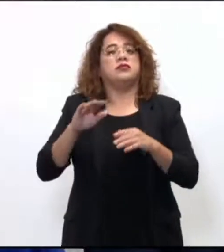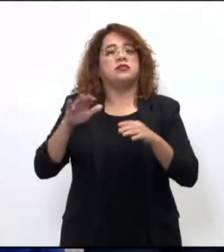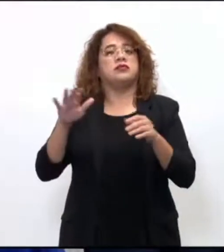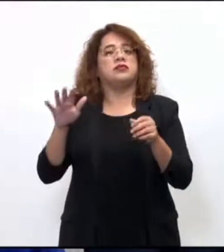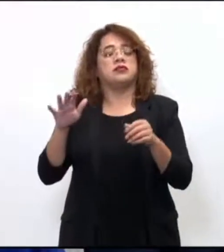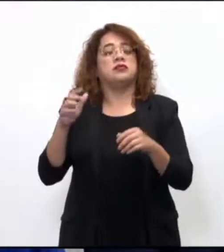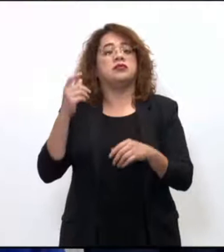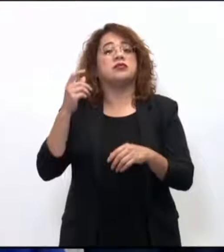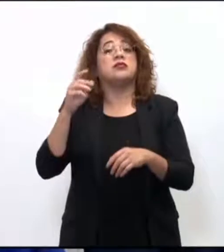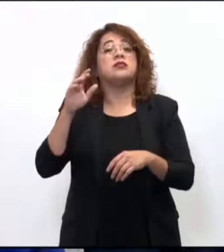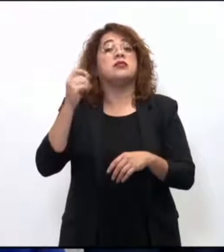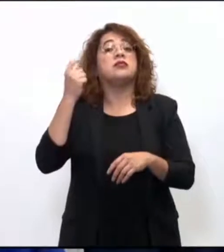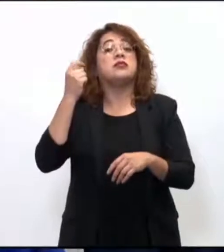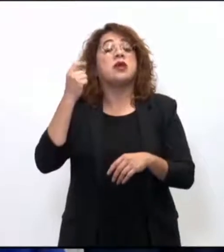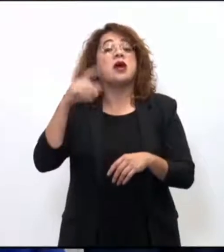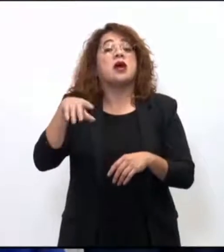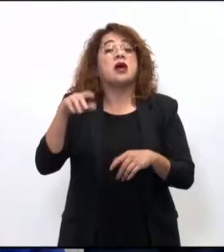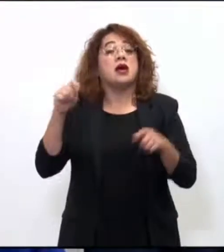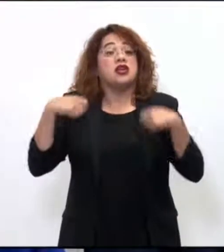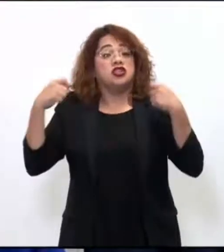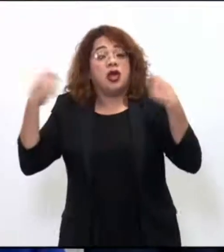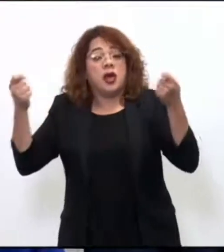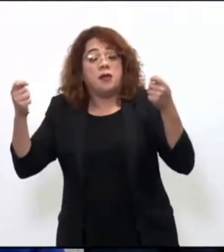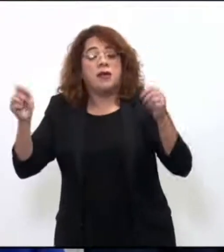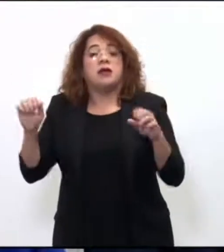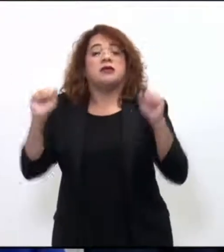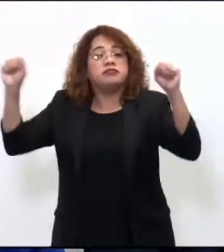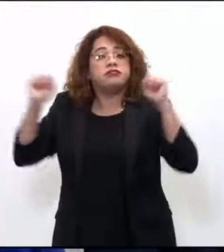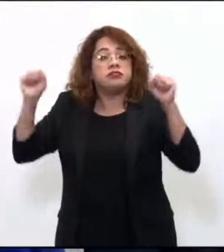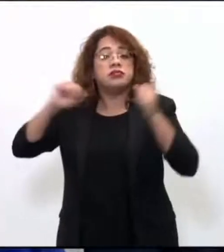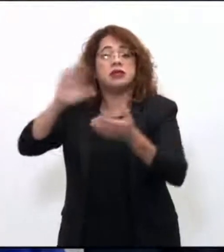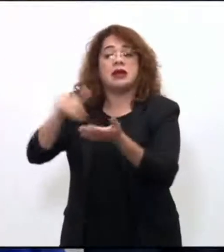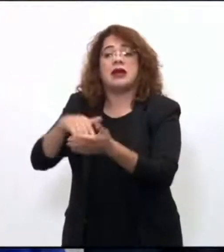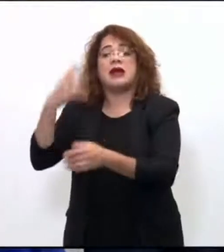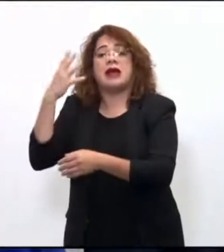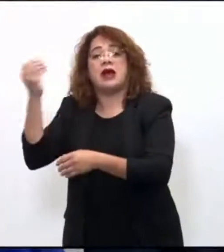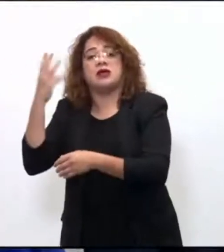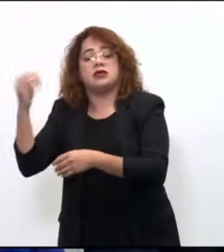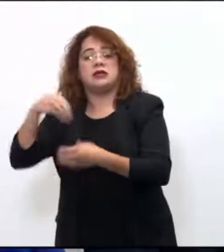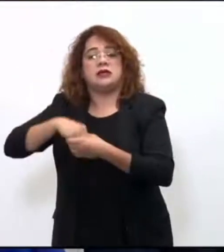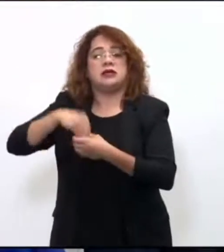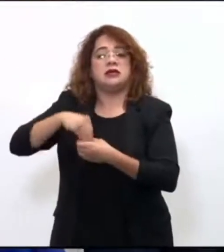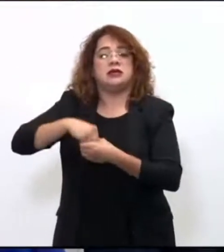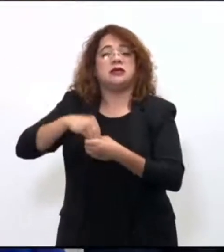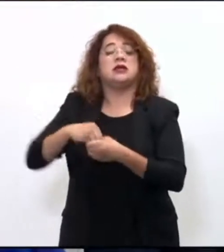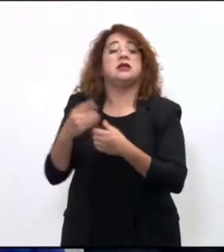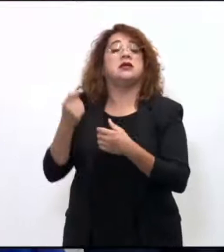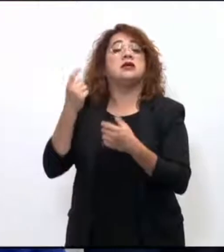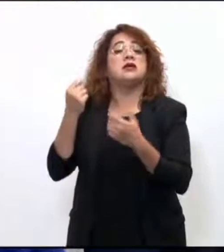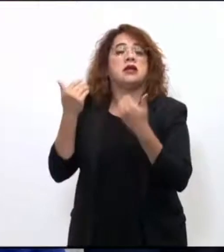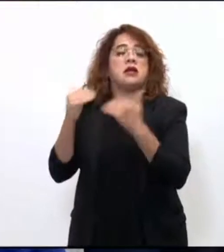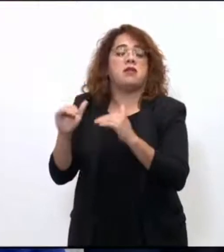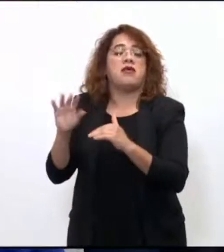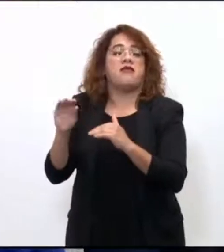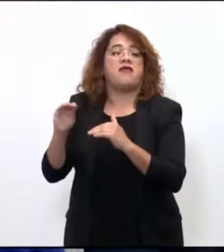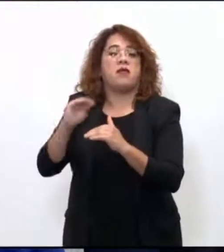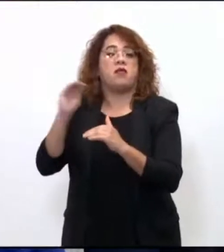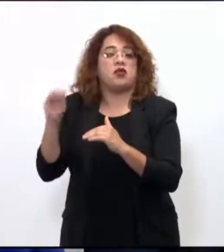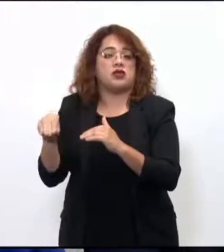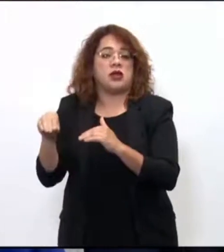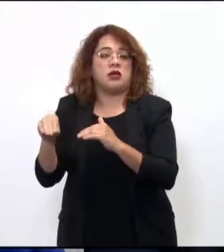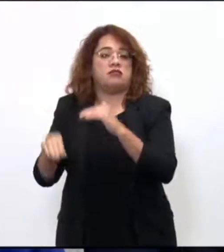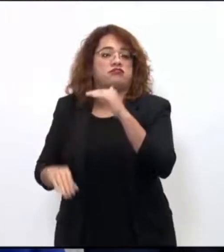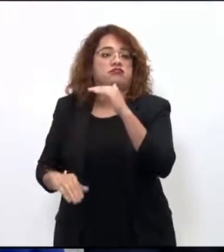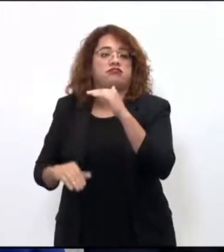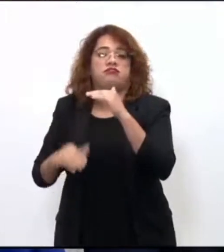Gyms and fitness centers may operate indoors and outdoors, with indoor capacity limited to 50% of the